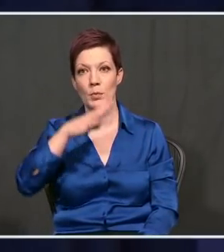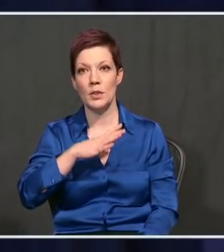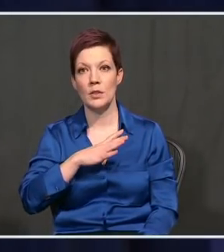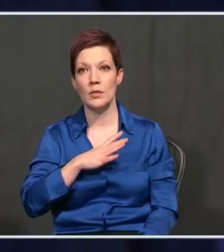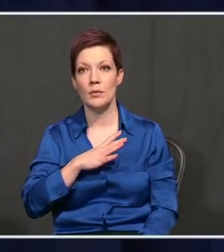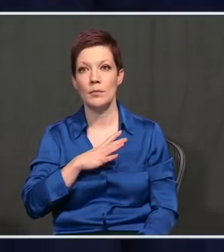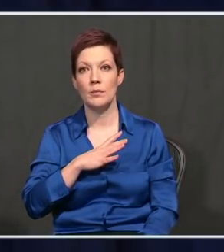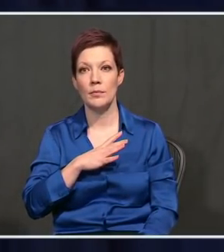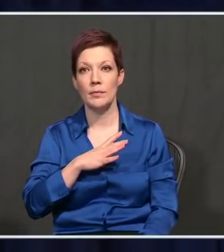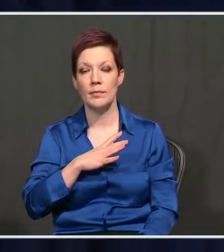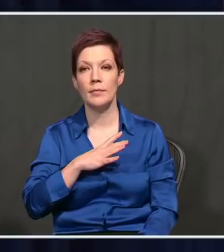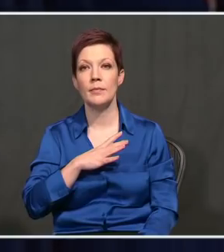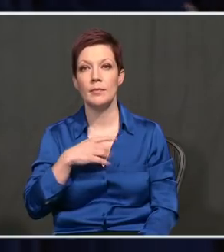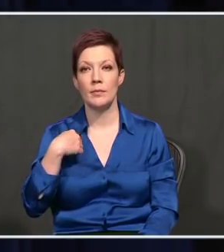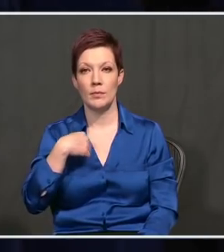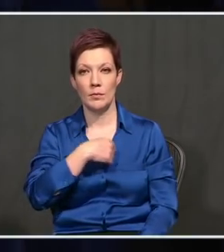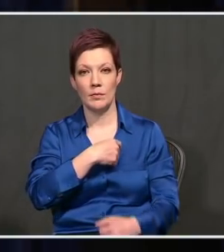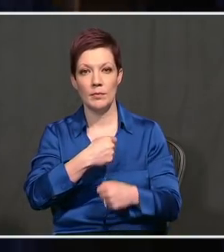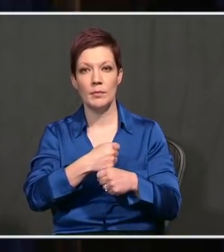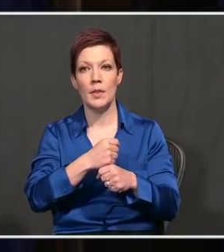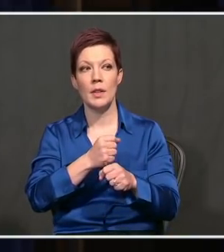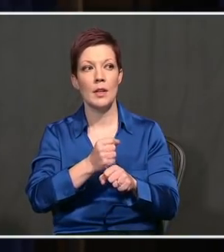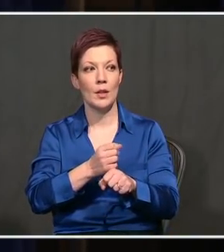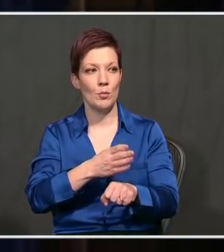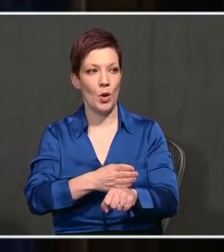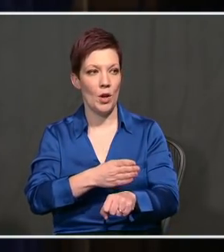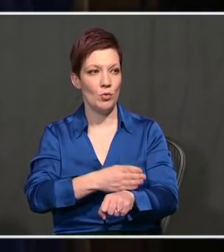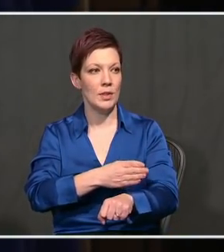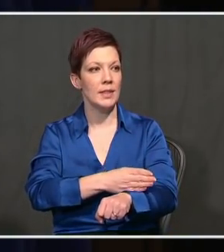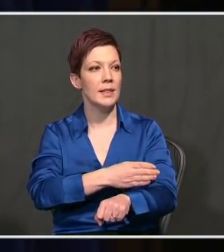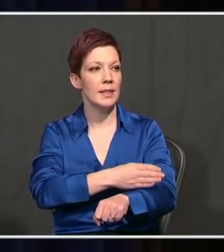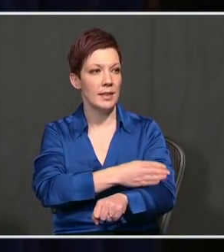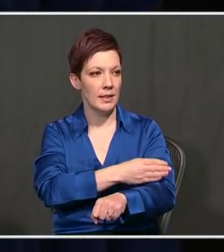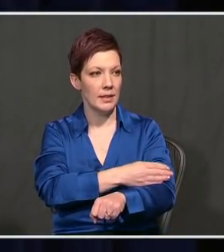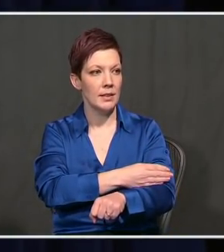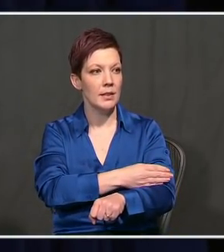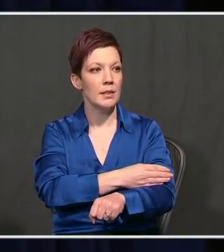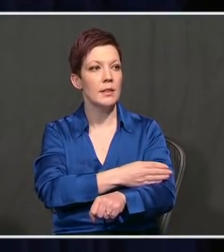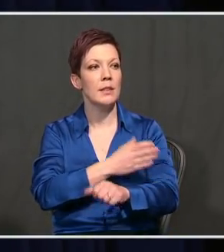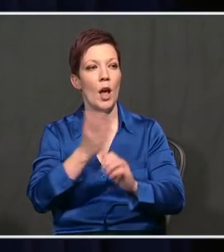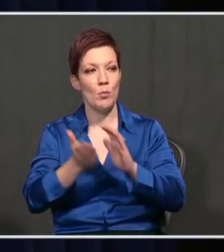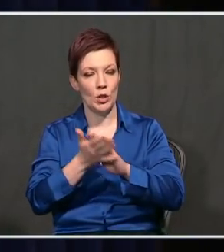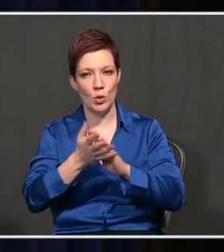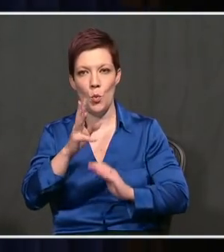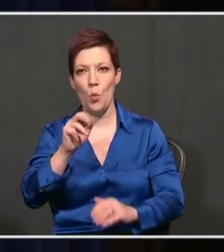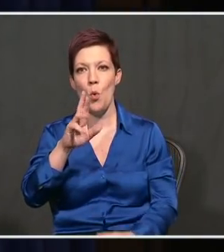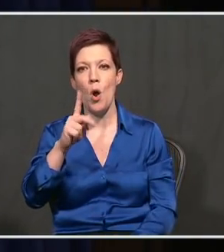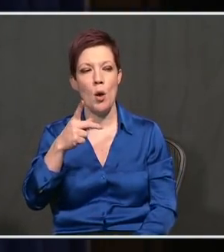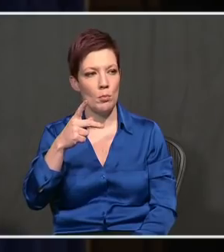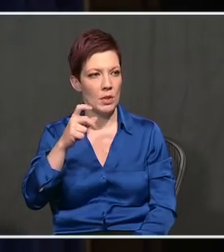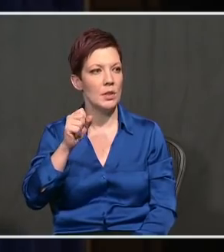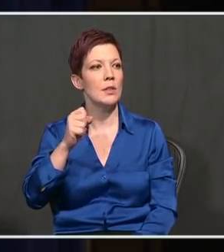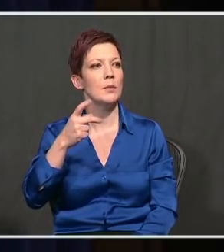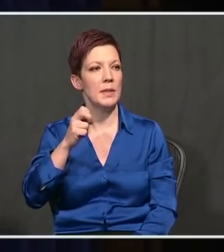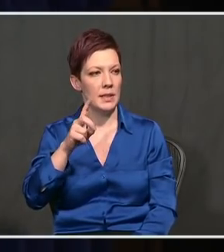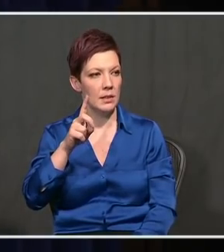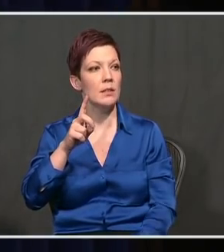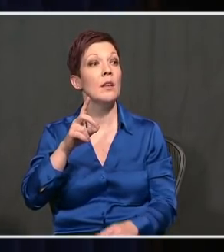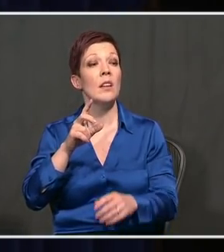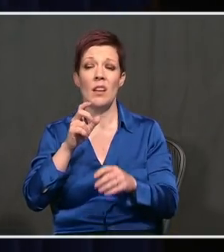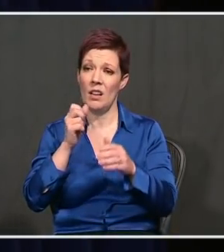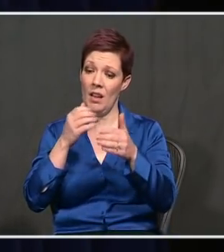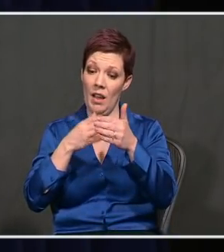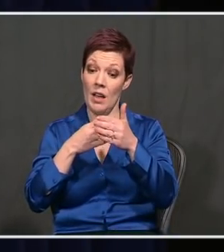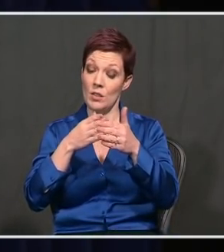Indeed, significant progress has been made through Operation Warp Speed in the development of vaccines against COVID-19 for the